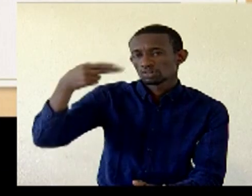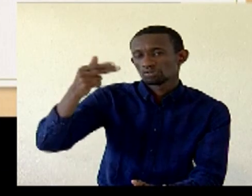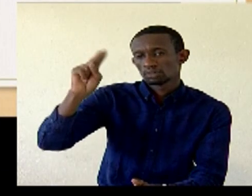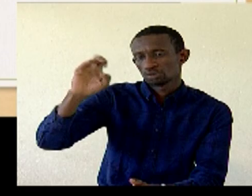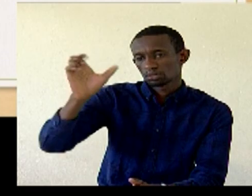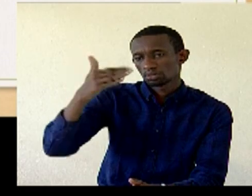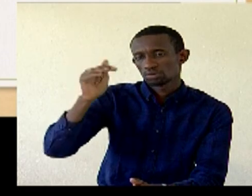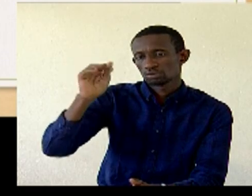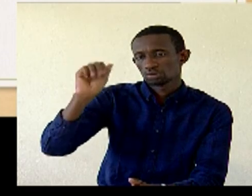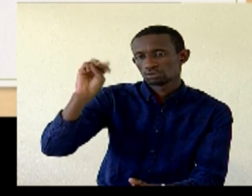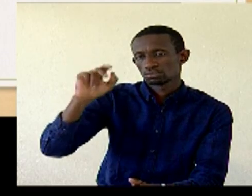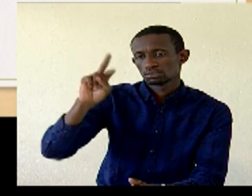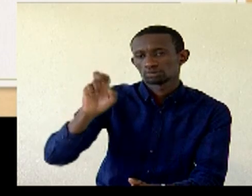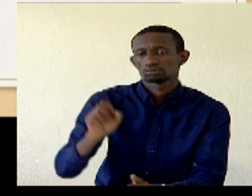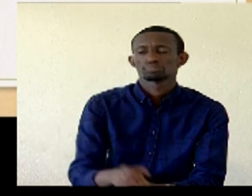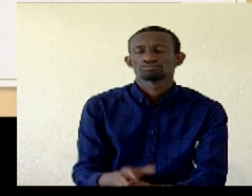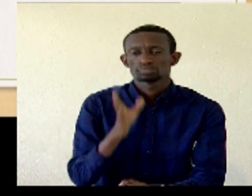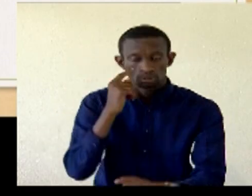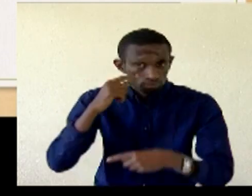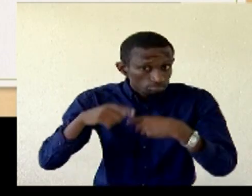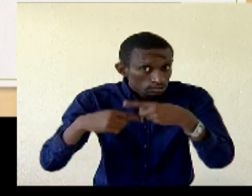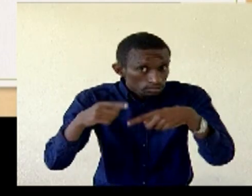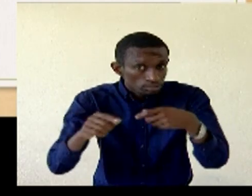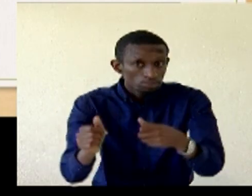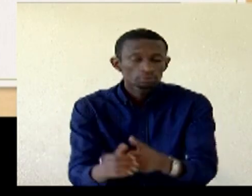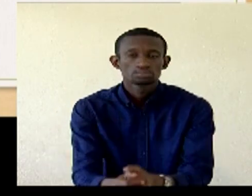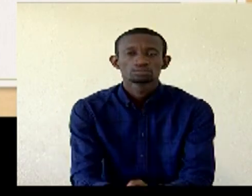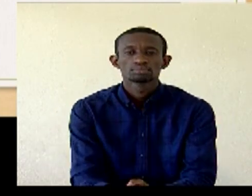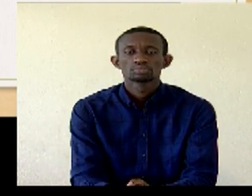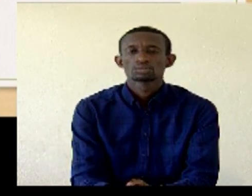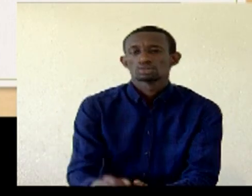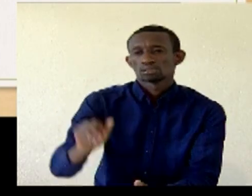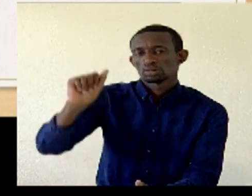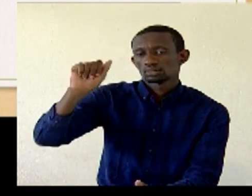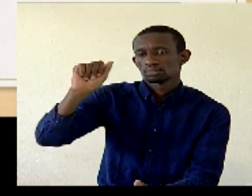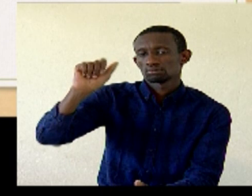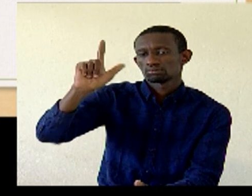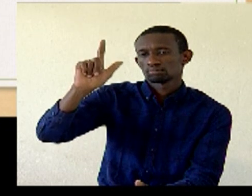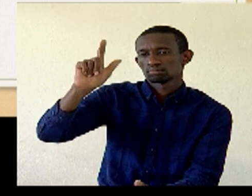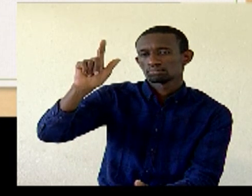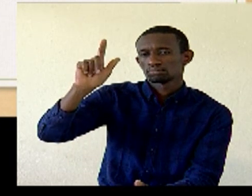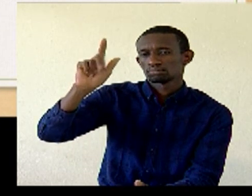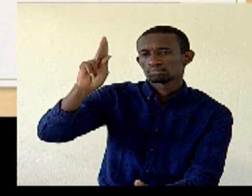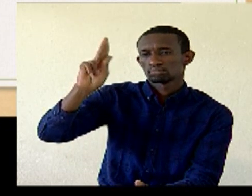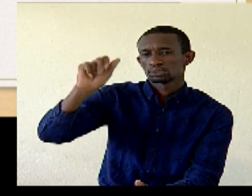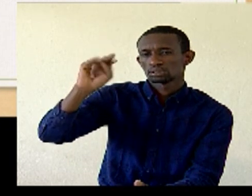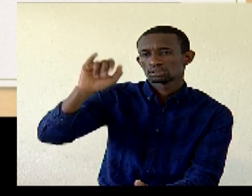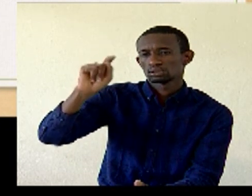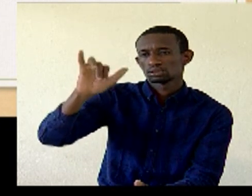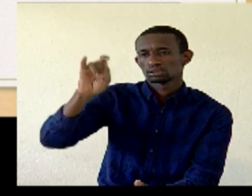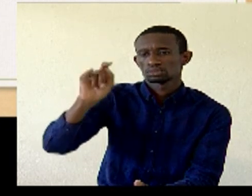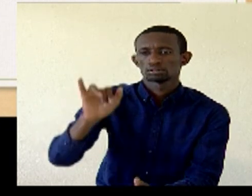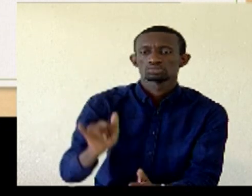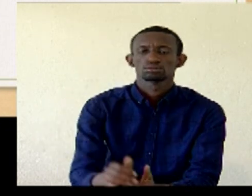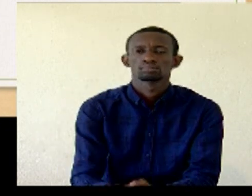phenylamine. So let's go to the alkalinity. The alkalinity or